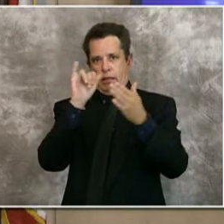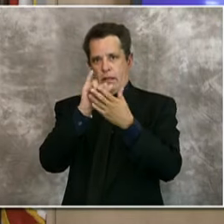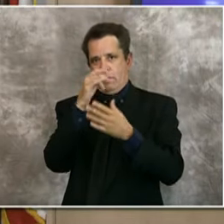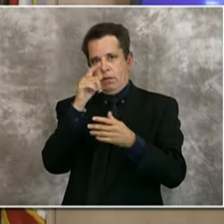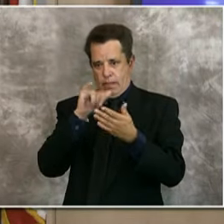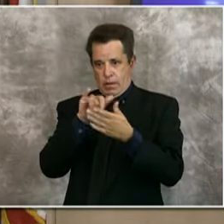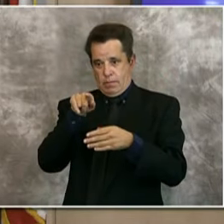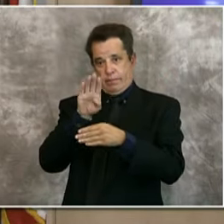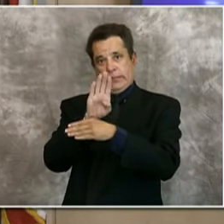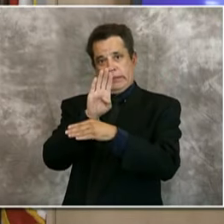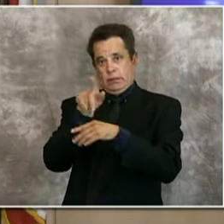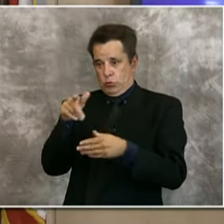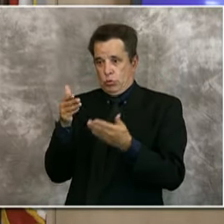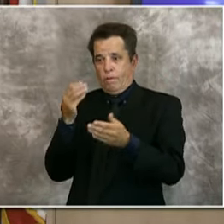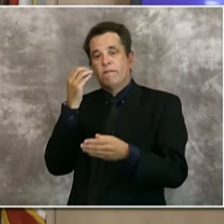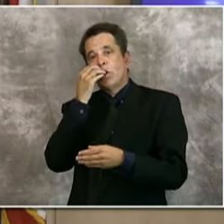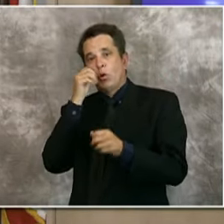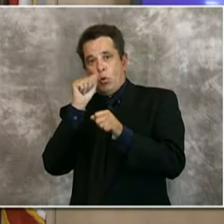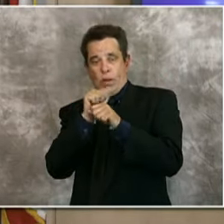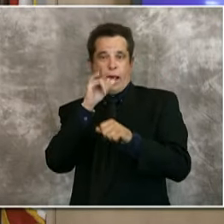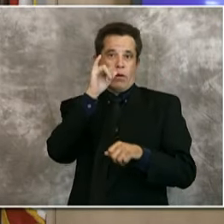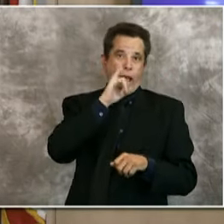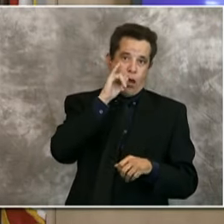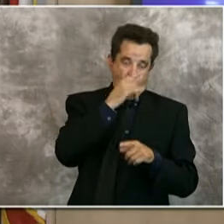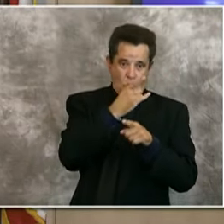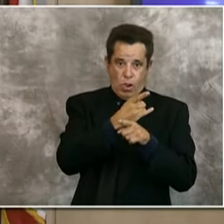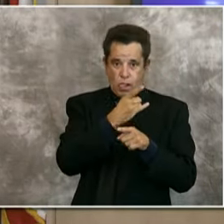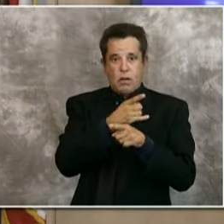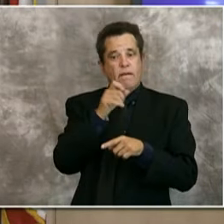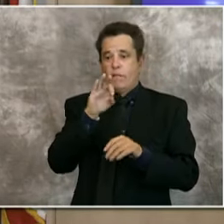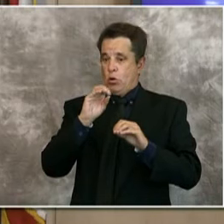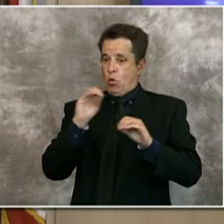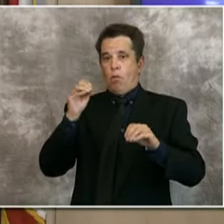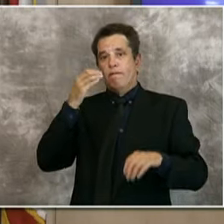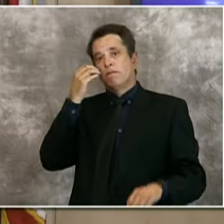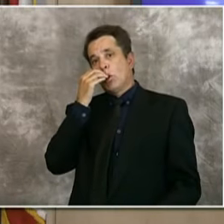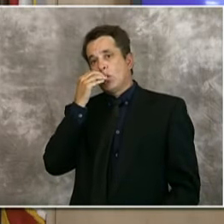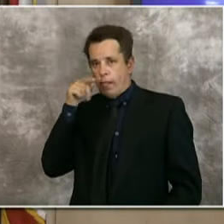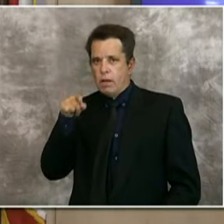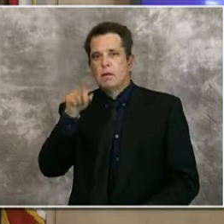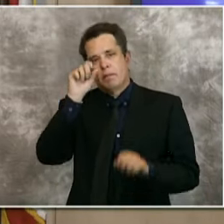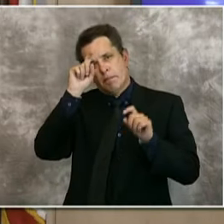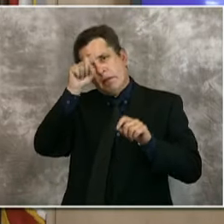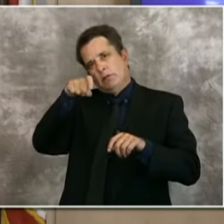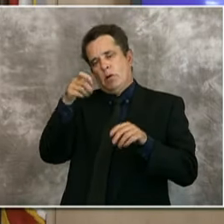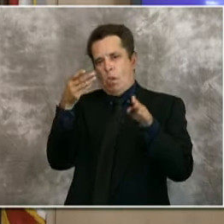those businesses that serve food with alcohol must close by 10 p.m.